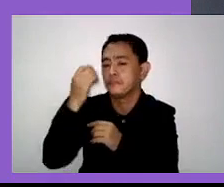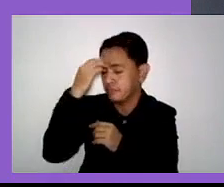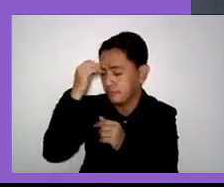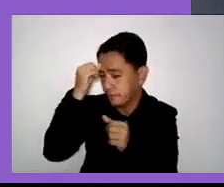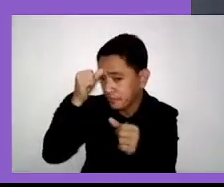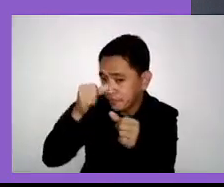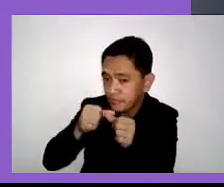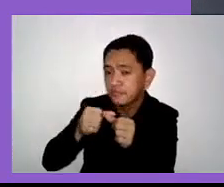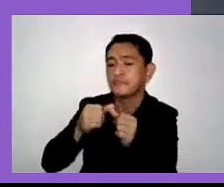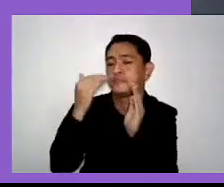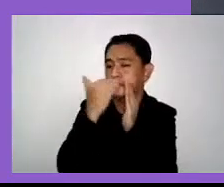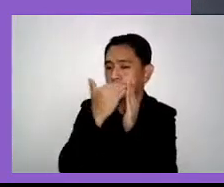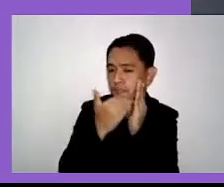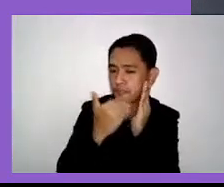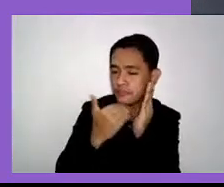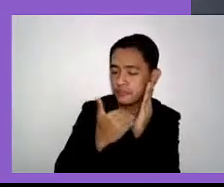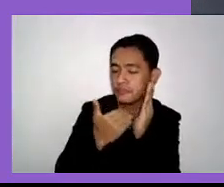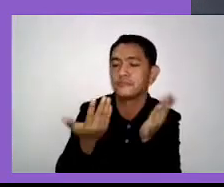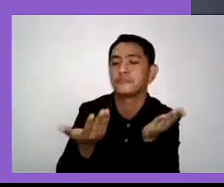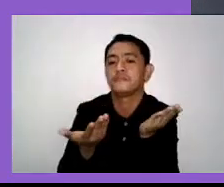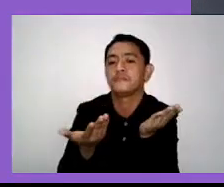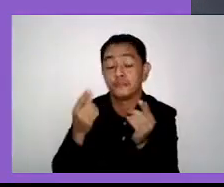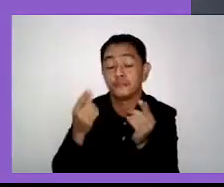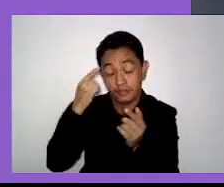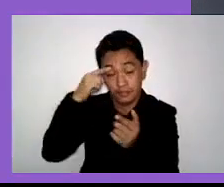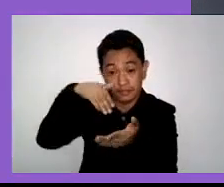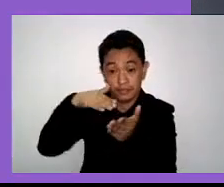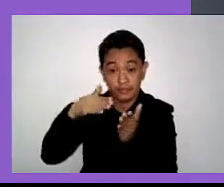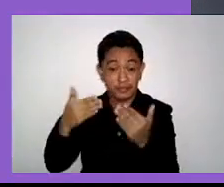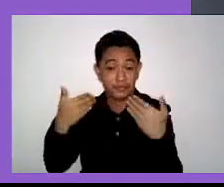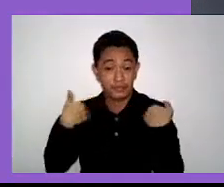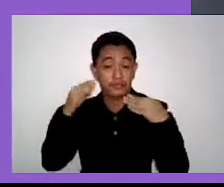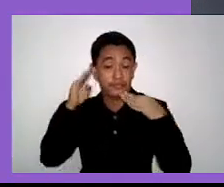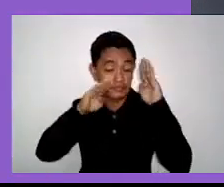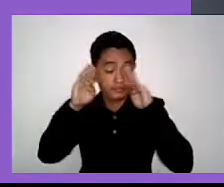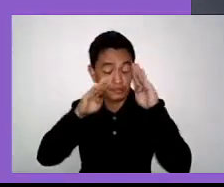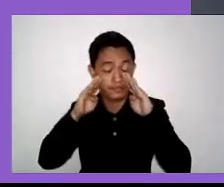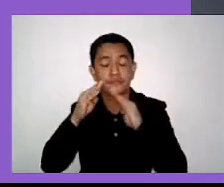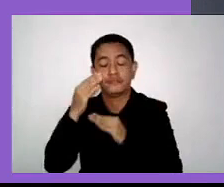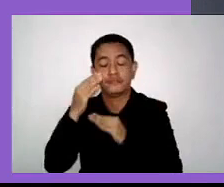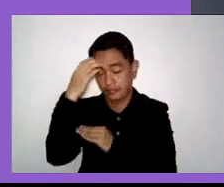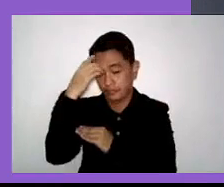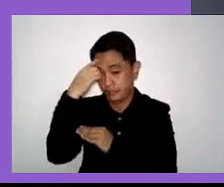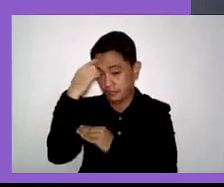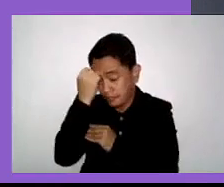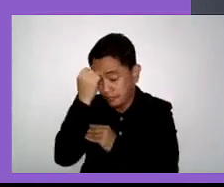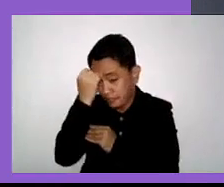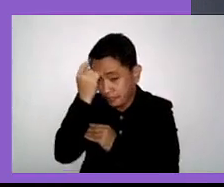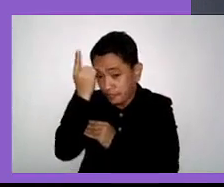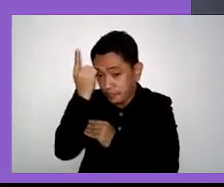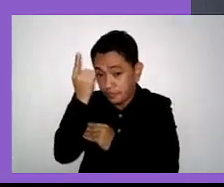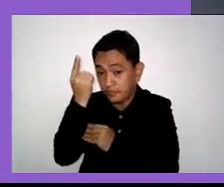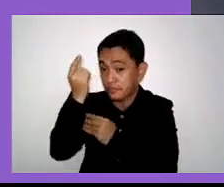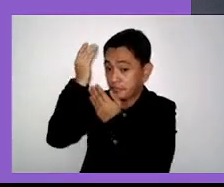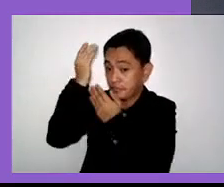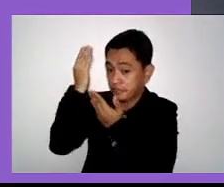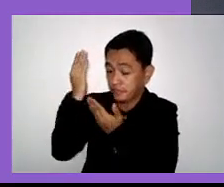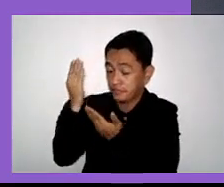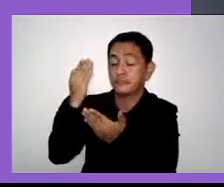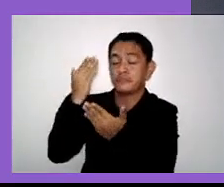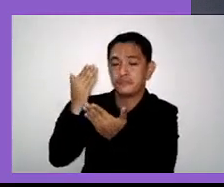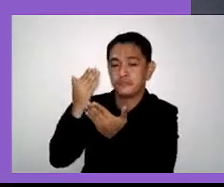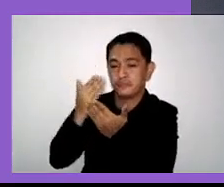arduous for a learner that has problems in comprehension. In this worksheet sample that pertains to a science